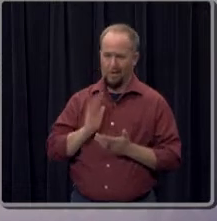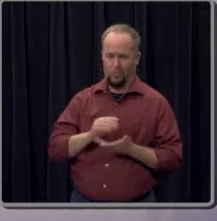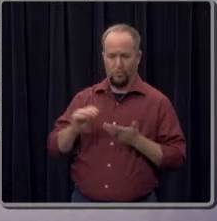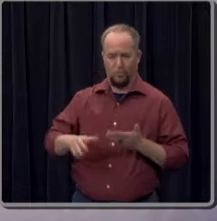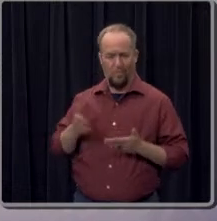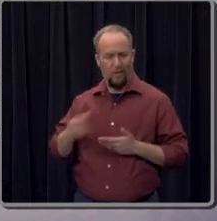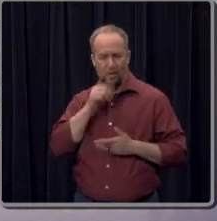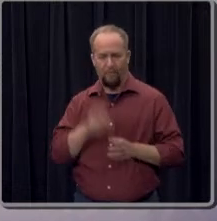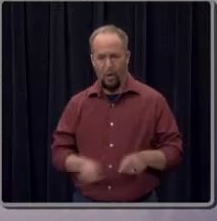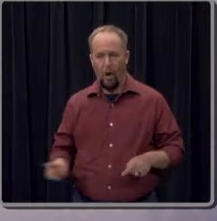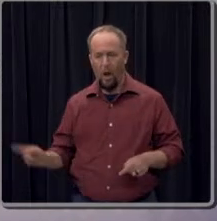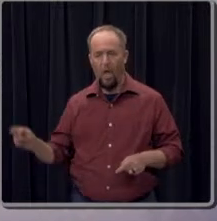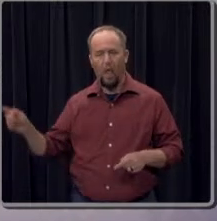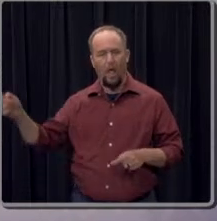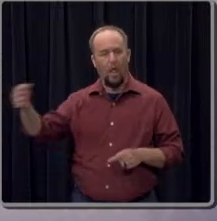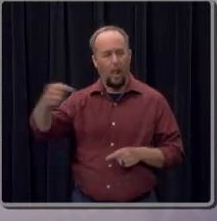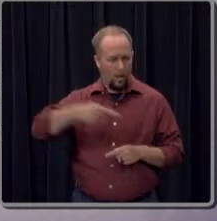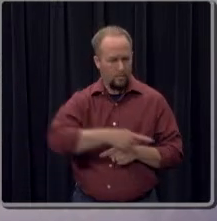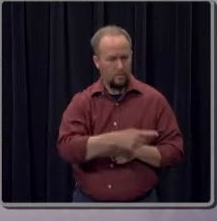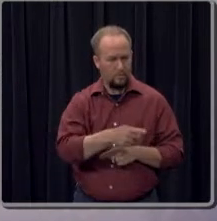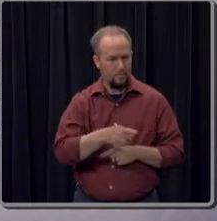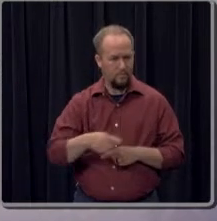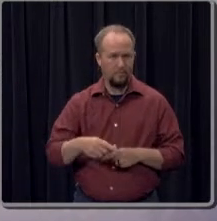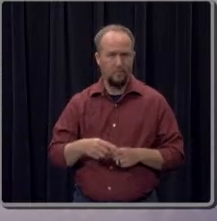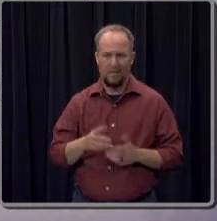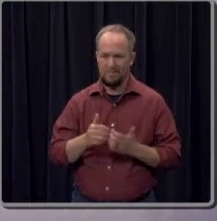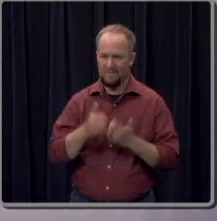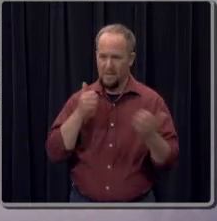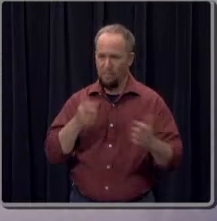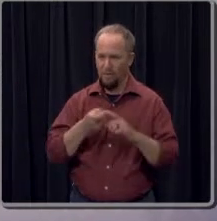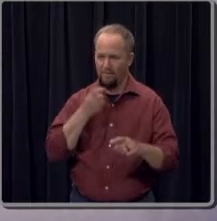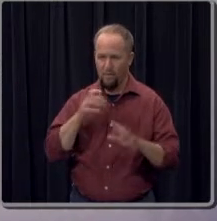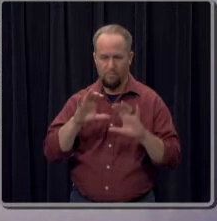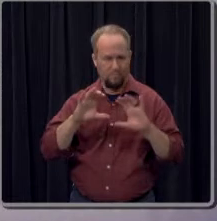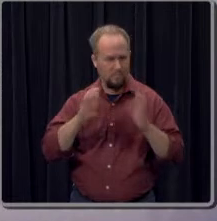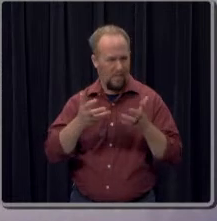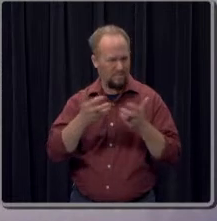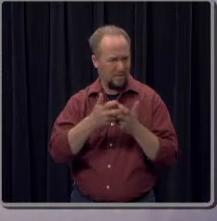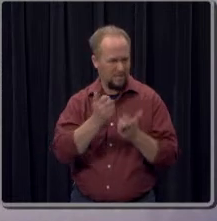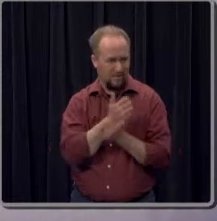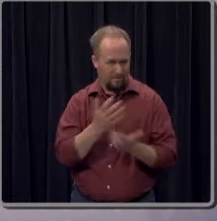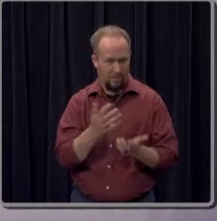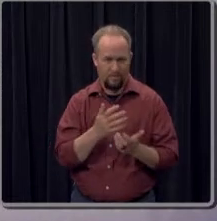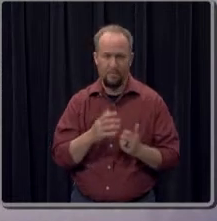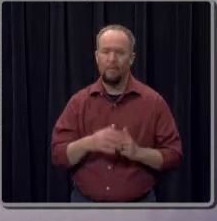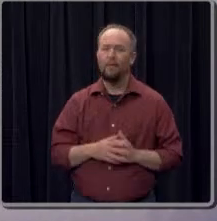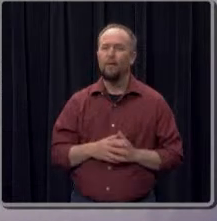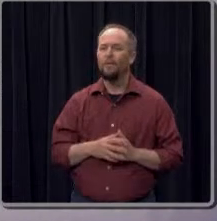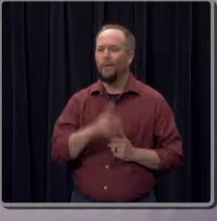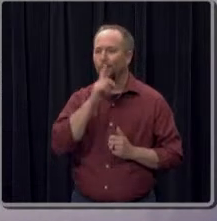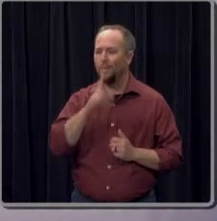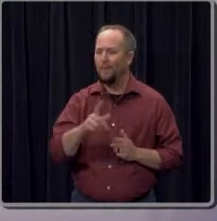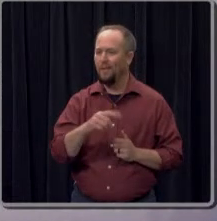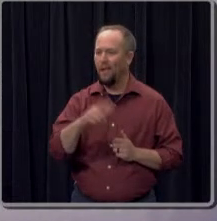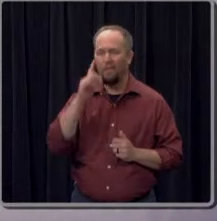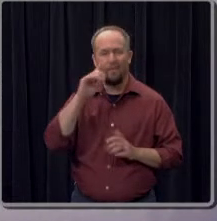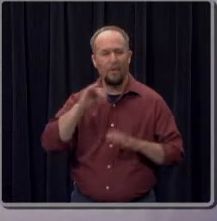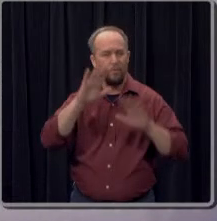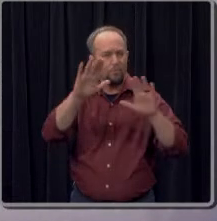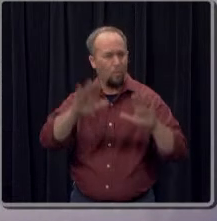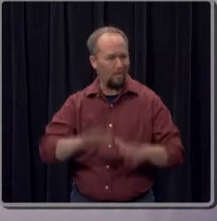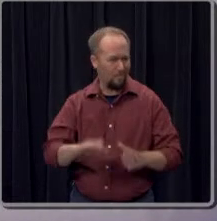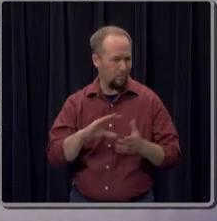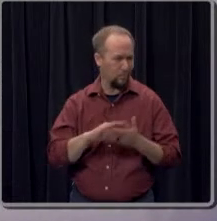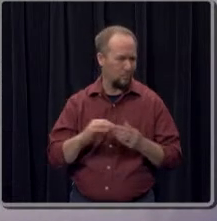didn't have to go all the way around and be separated from classmates and things long. And I just thought it was a beautiful story